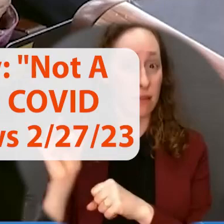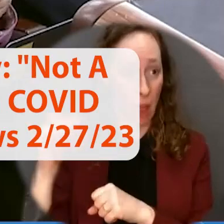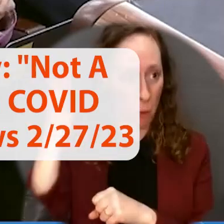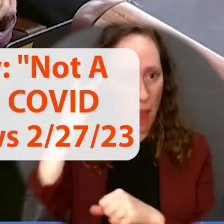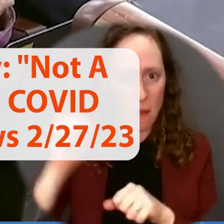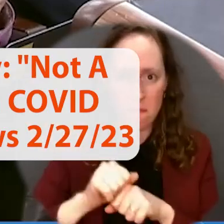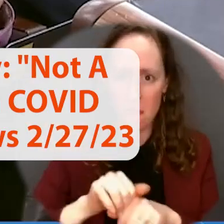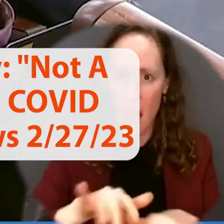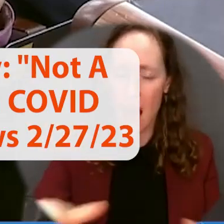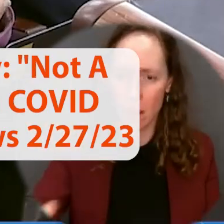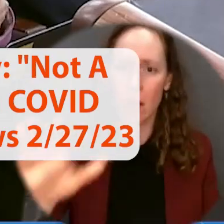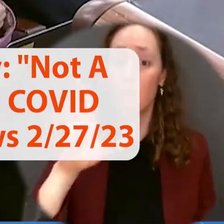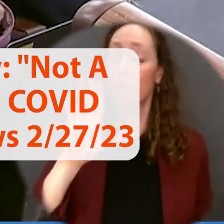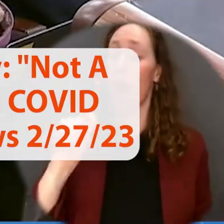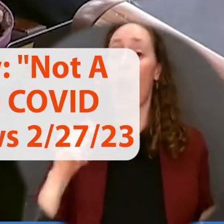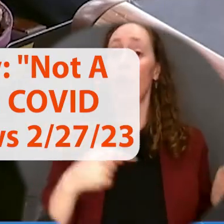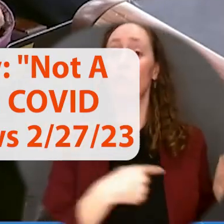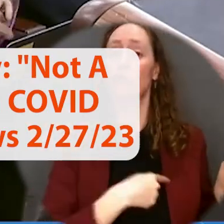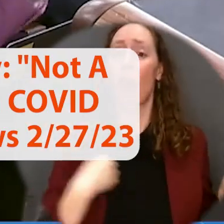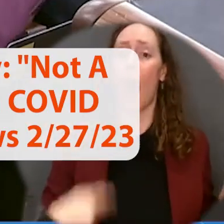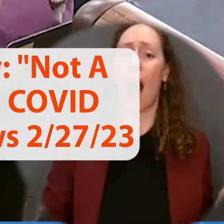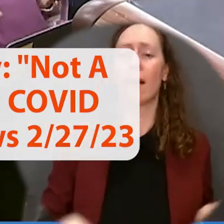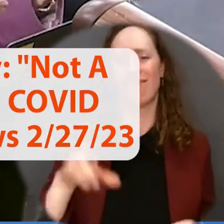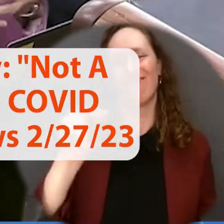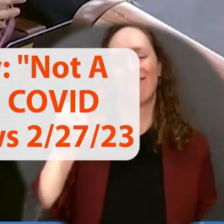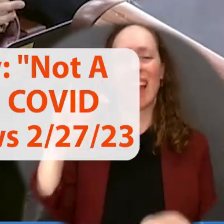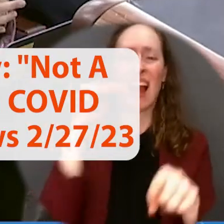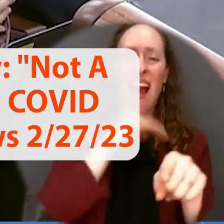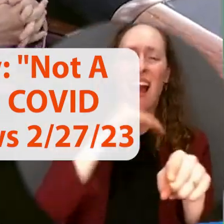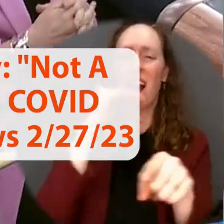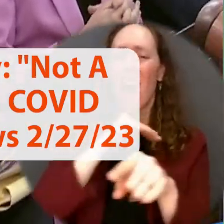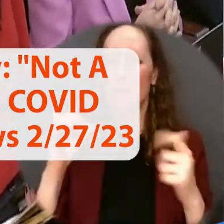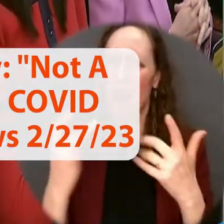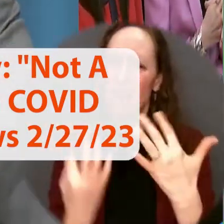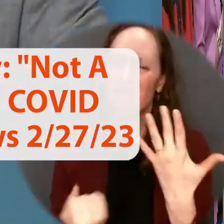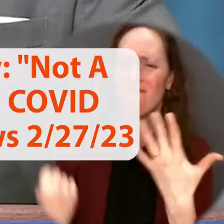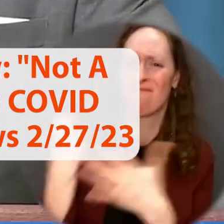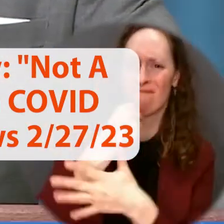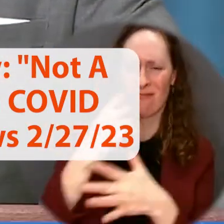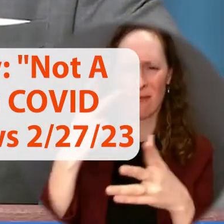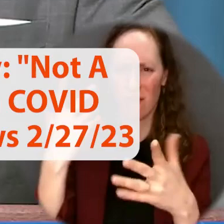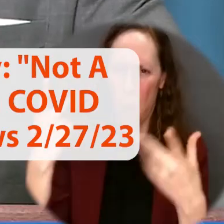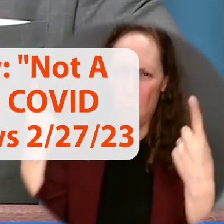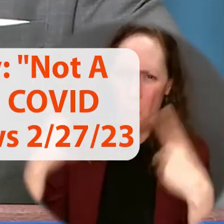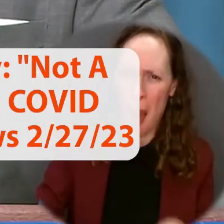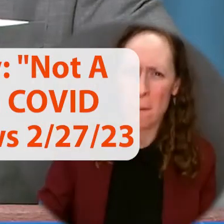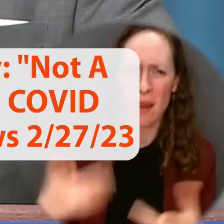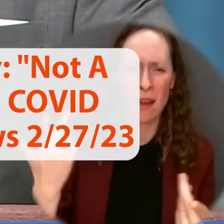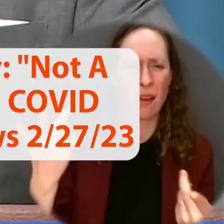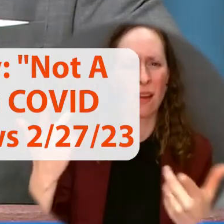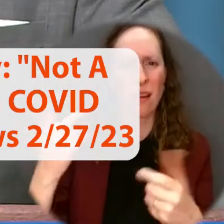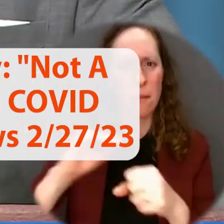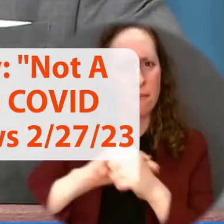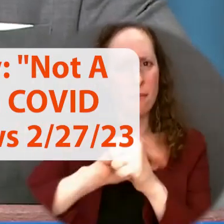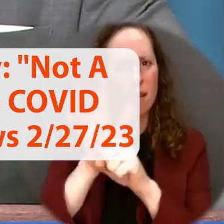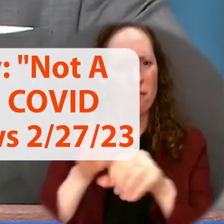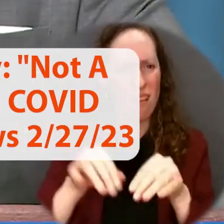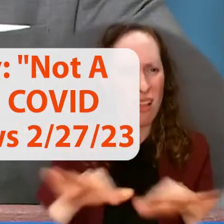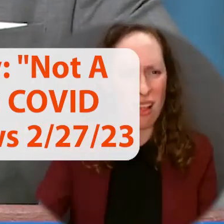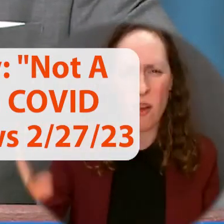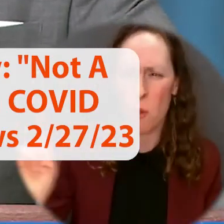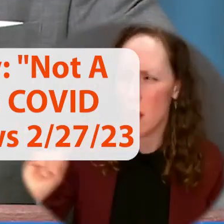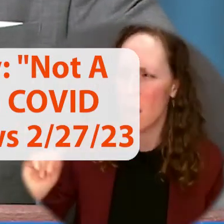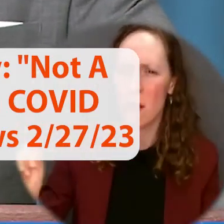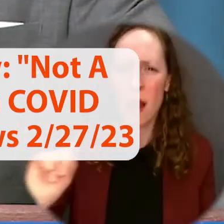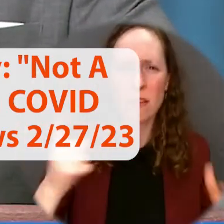it's a lie, there's no science to back it, and swatting down this information? There is not a consensus right now in